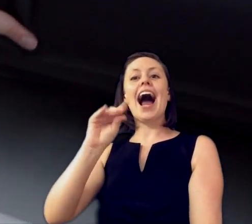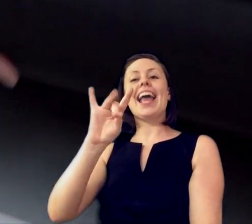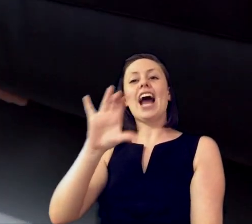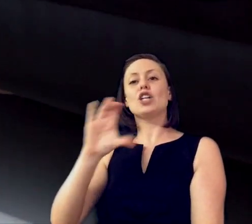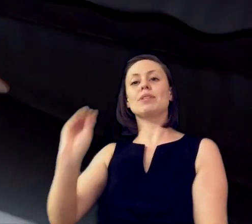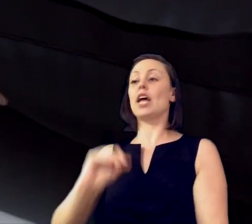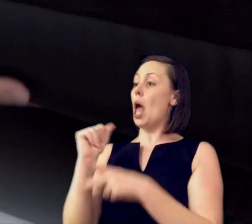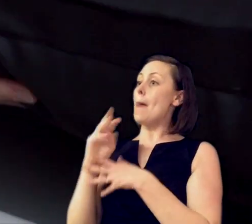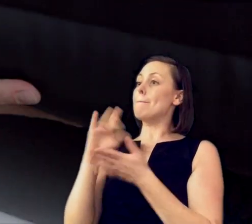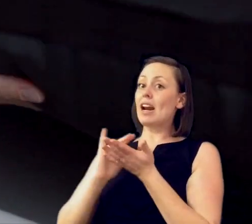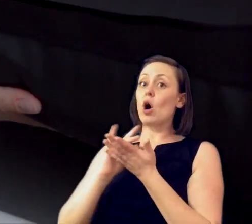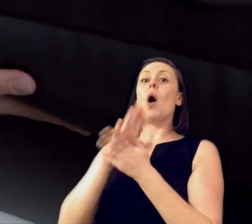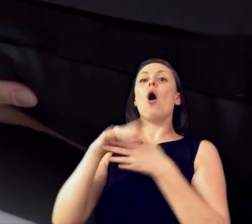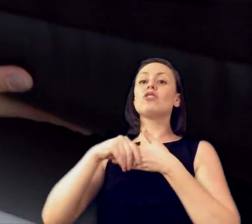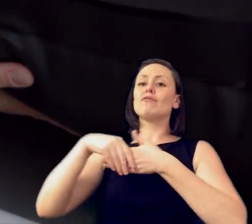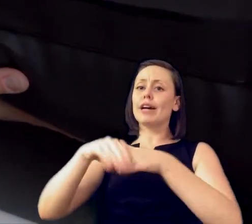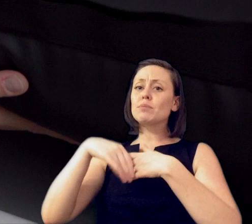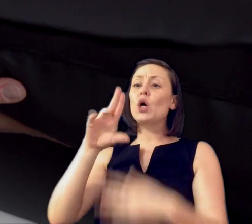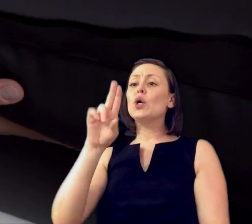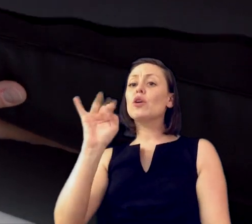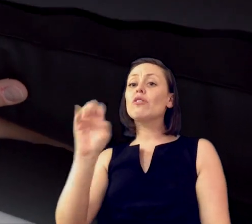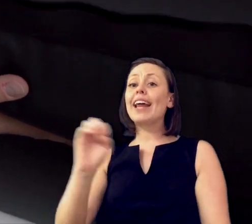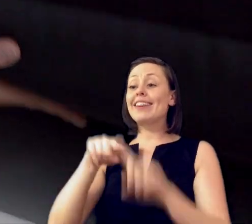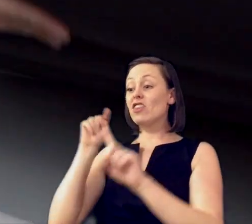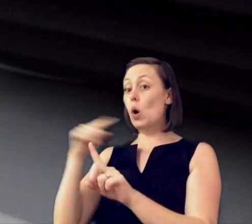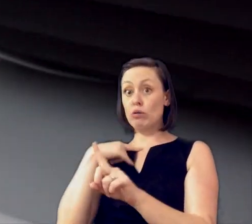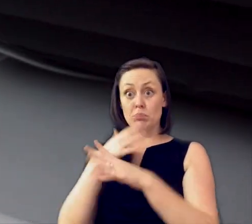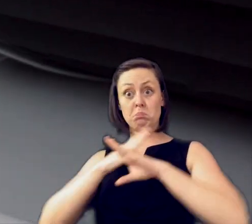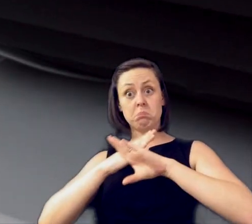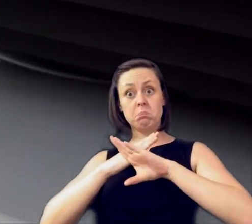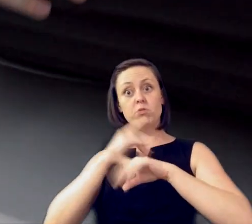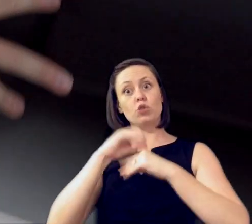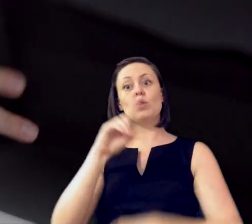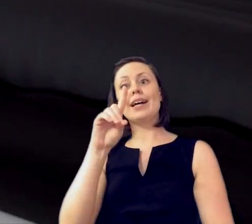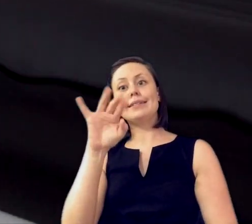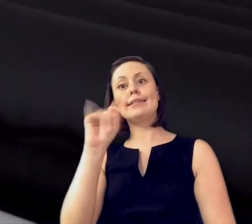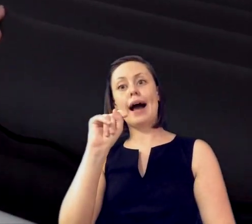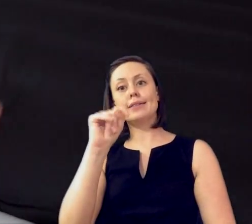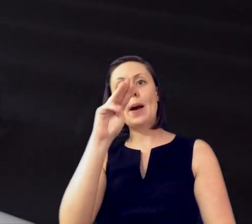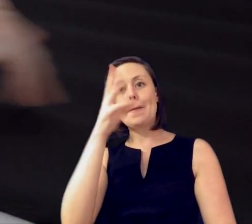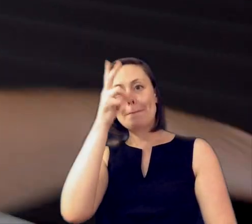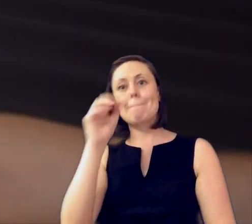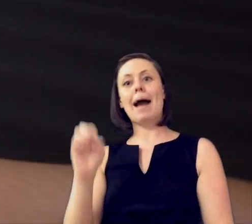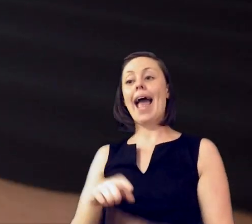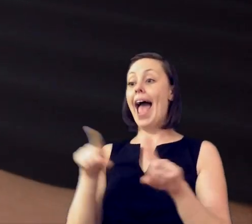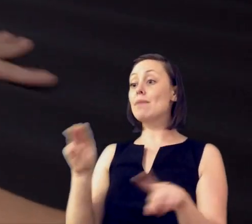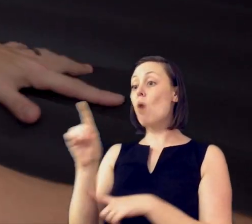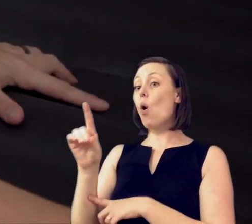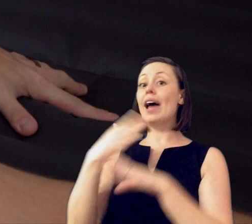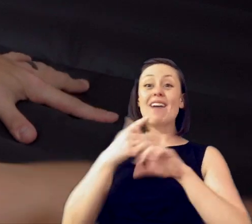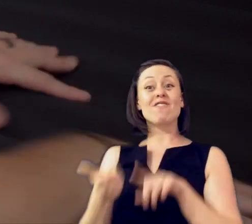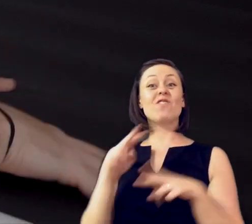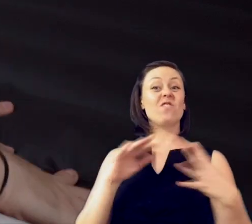ultra flexible urethane. The urethane chambers are inherently dust mite resistant and mold resistant versus the rubber chambers